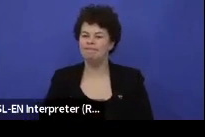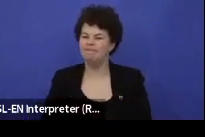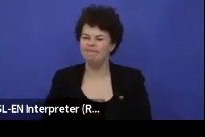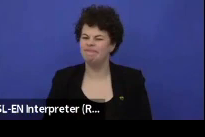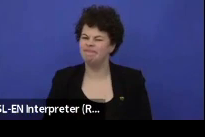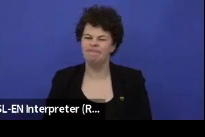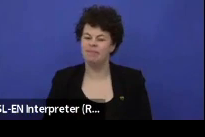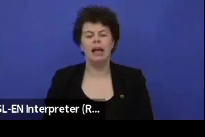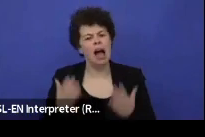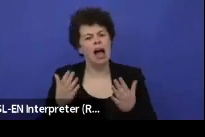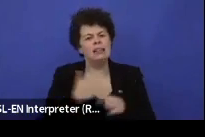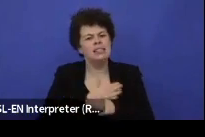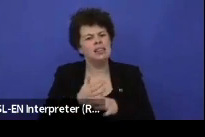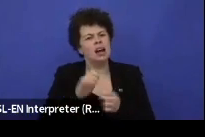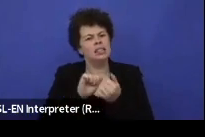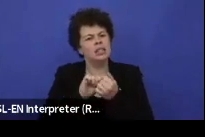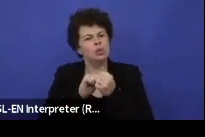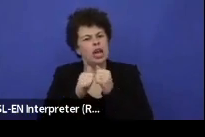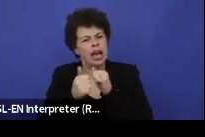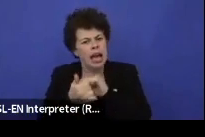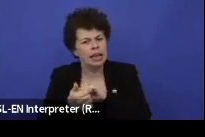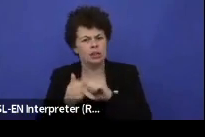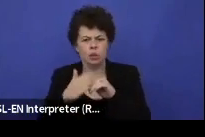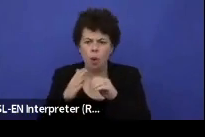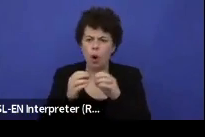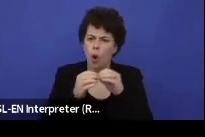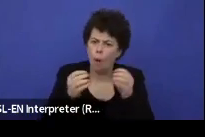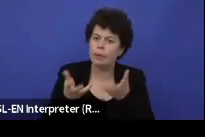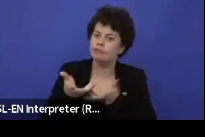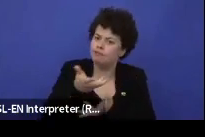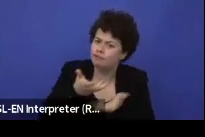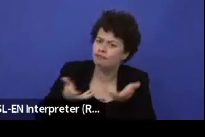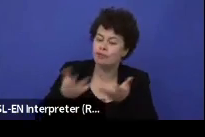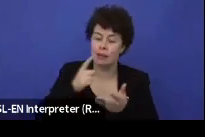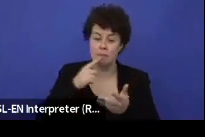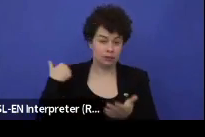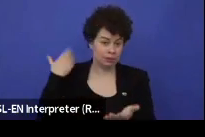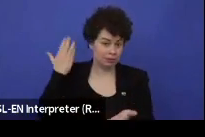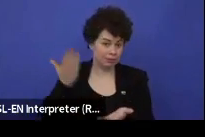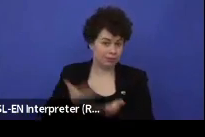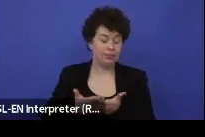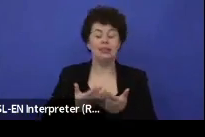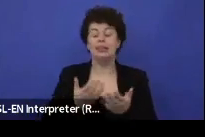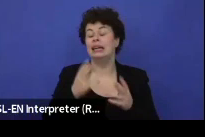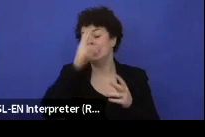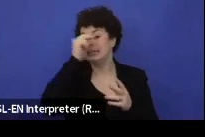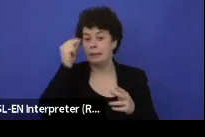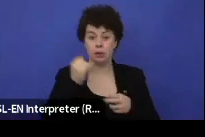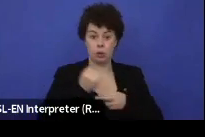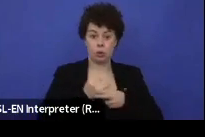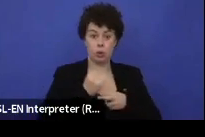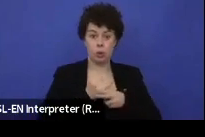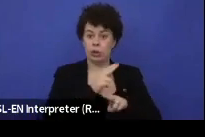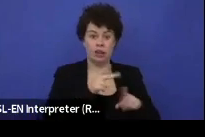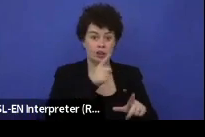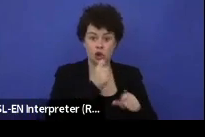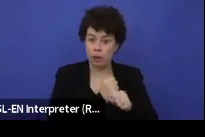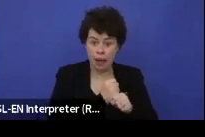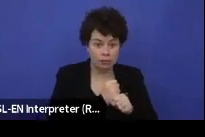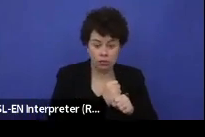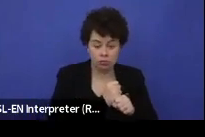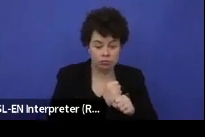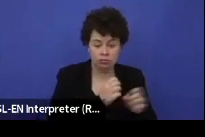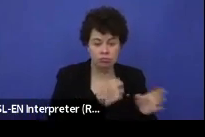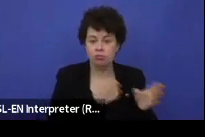and I'll come on to that a little bit later as to why that is, but it hasn't been included in our school curriculums. It's not been spoken about